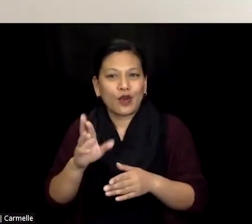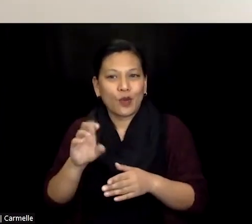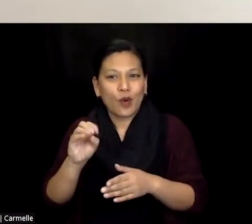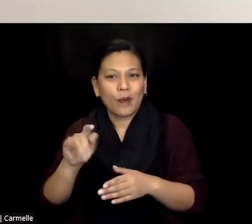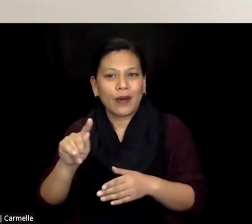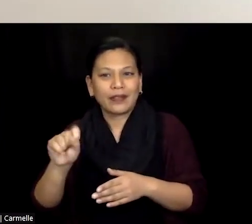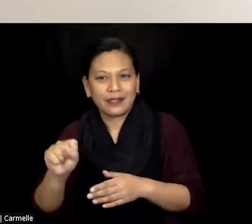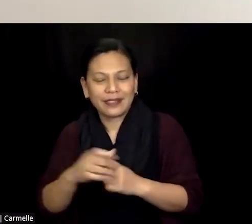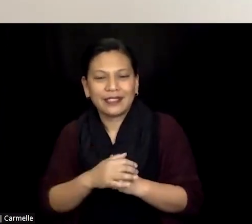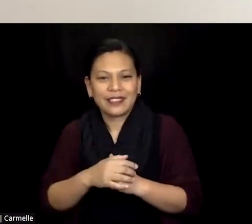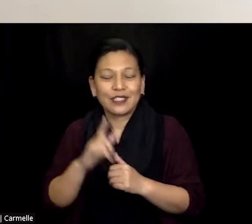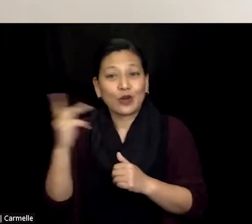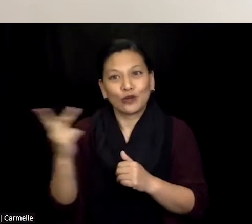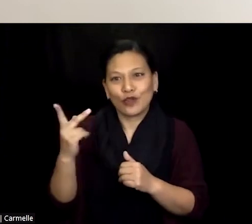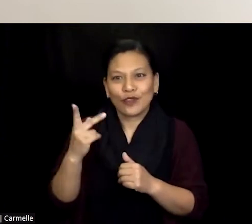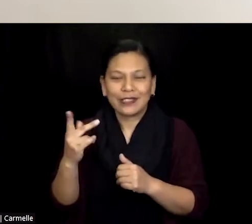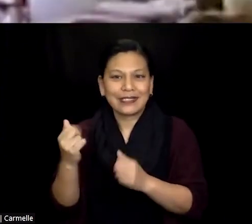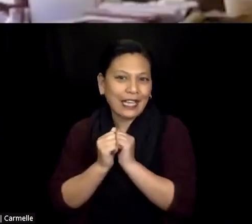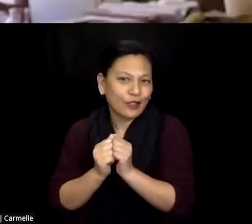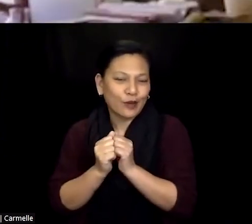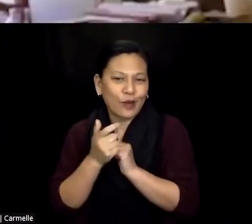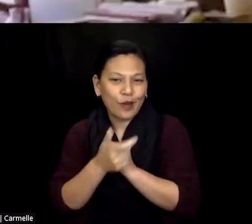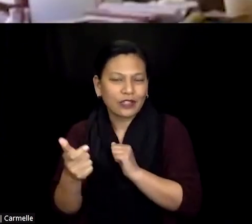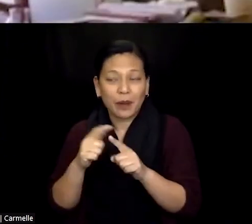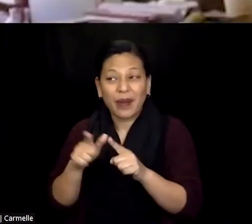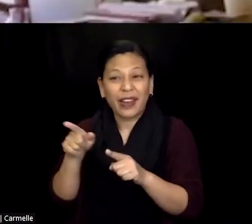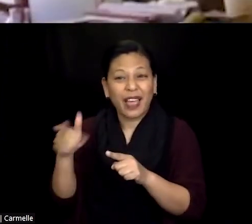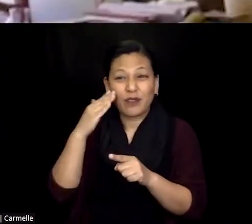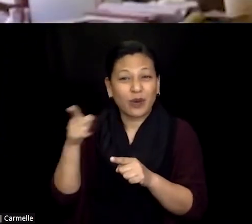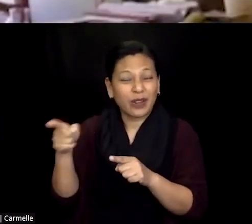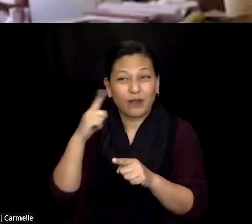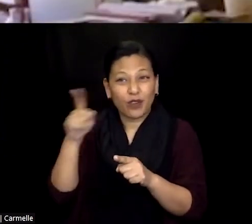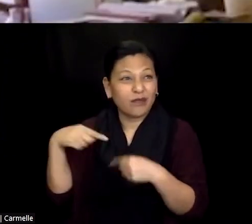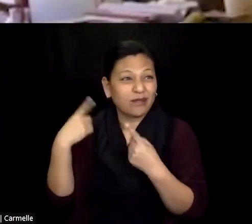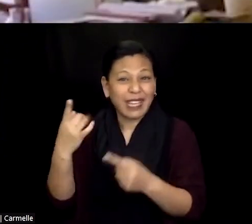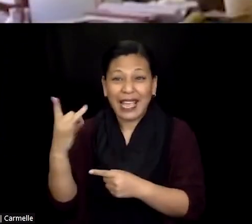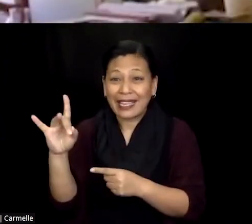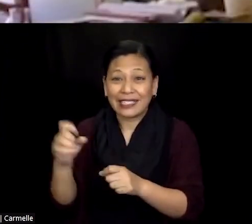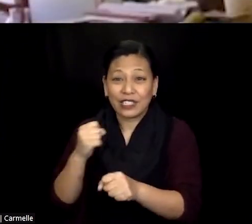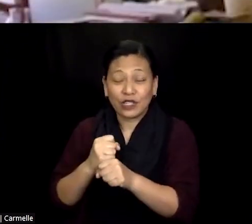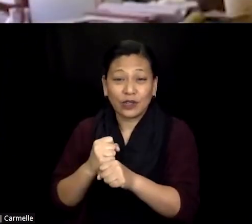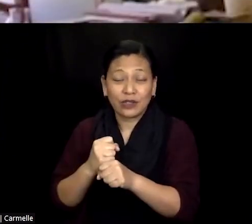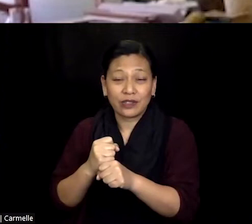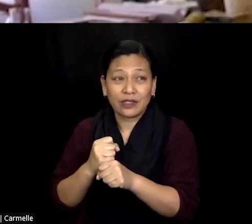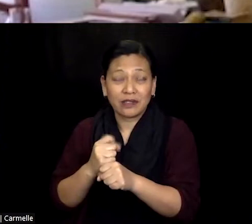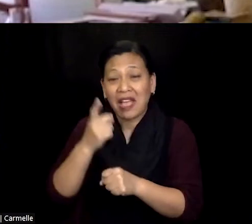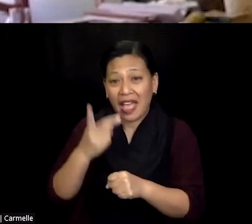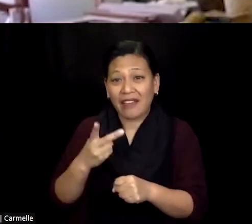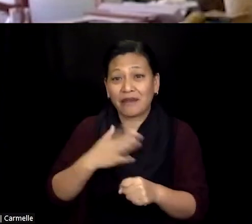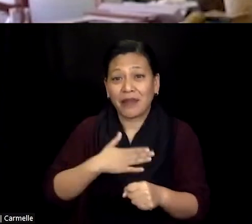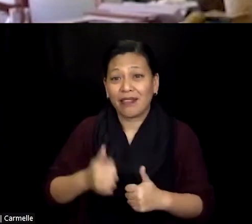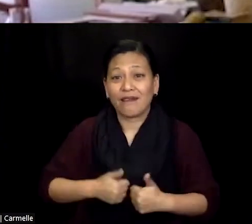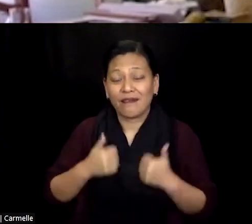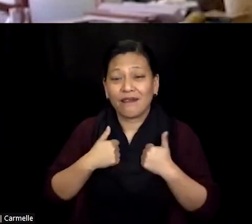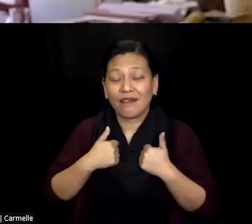And we haven't seen the new season, so we're going to save the time and watch the new season. I've known that guy for 18 years now. I've known him for half my life because we met freshman year